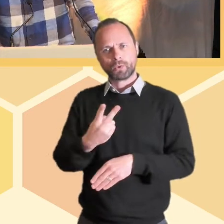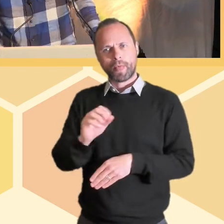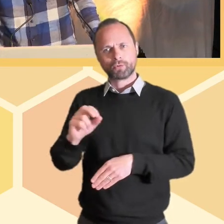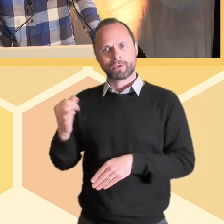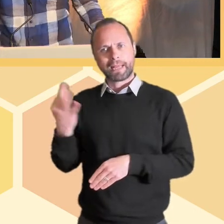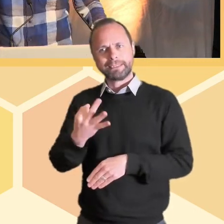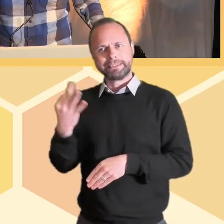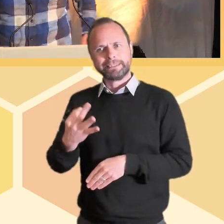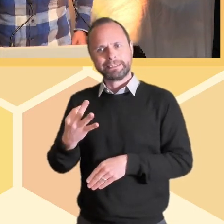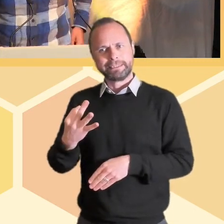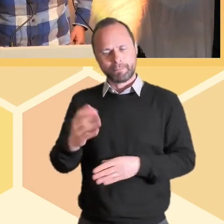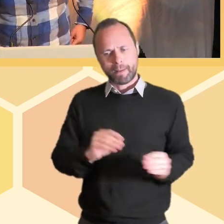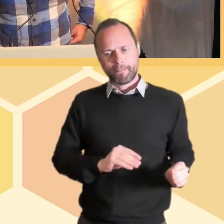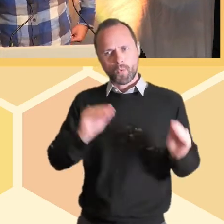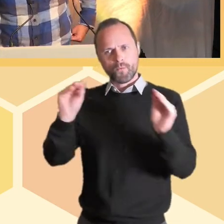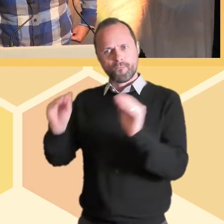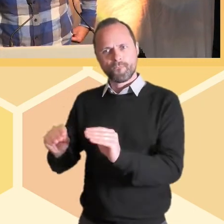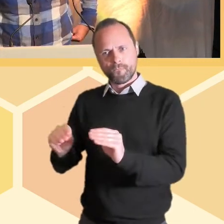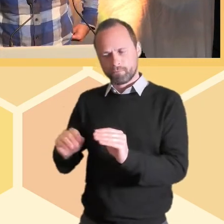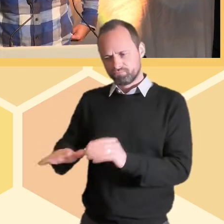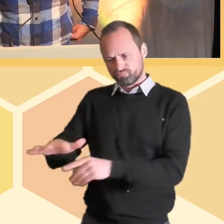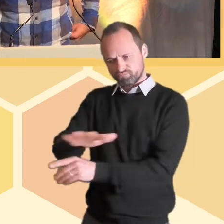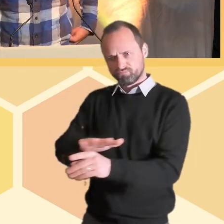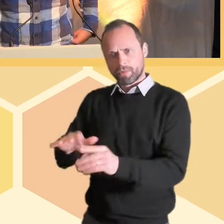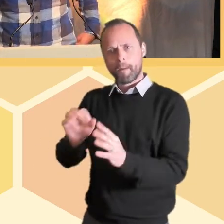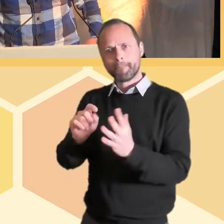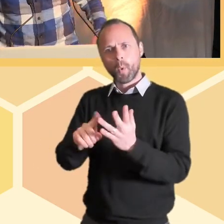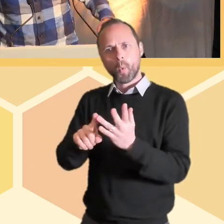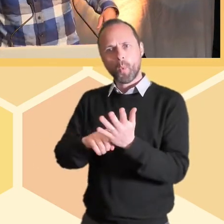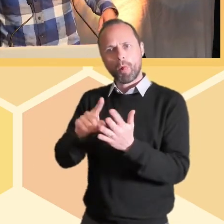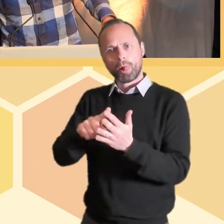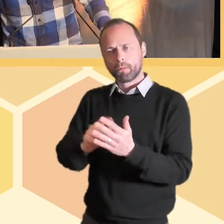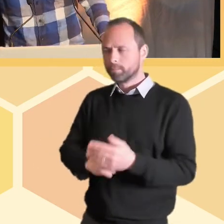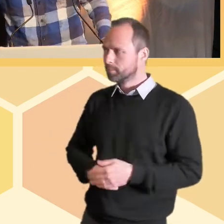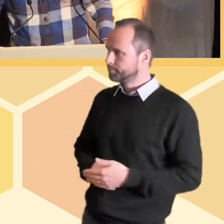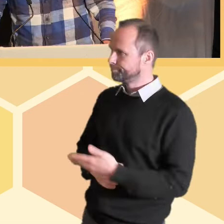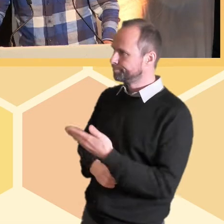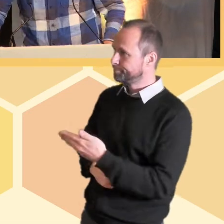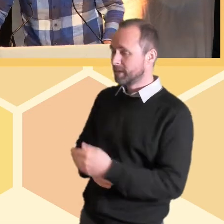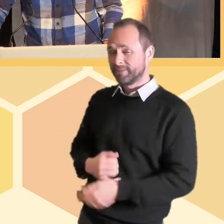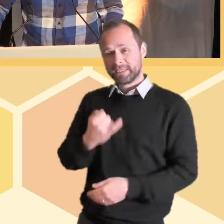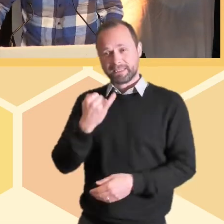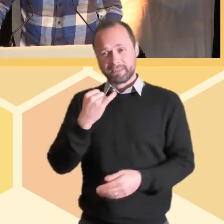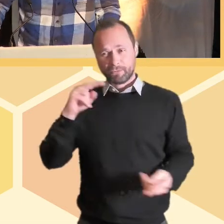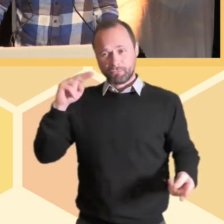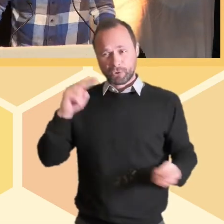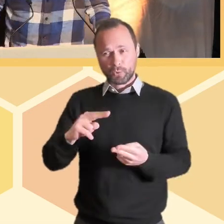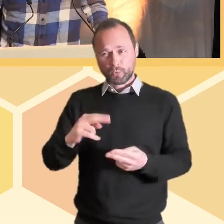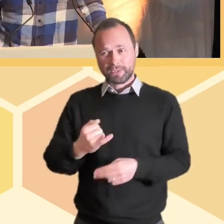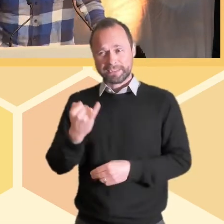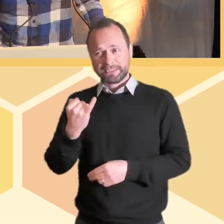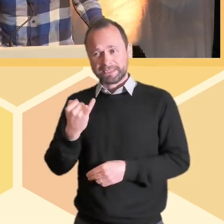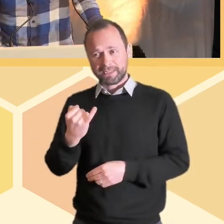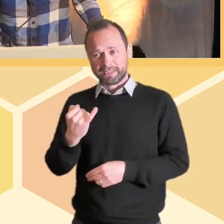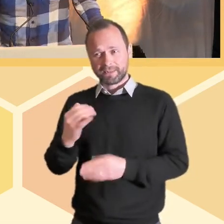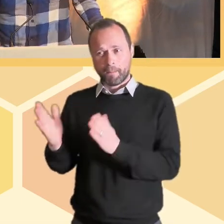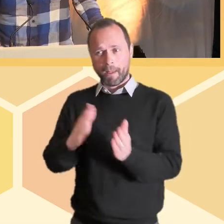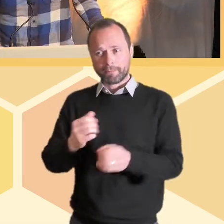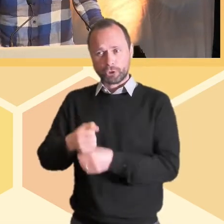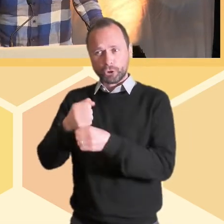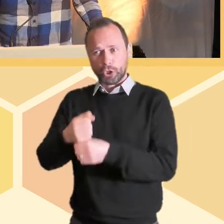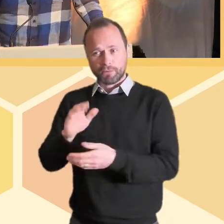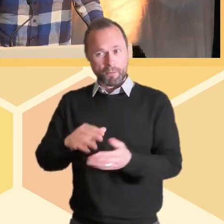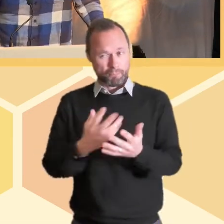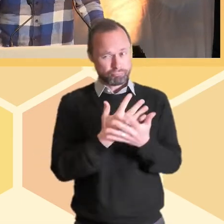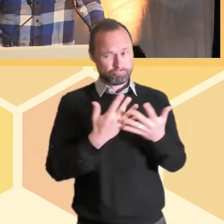6 Baptist churches there. Now, only 4 years later, there are 3, and I am the only serving accredited